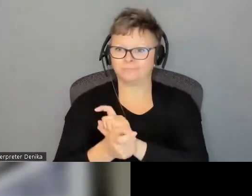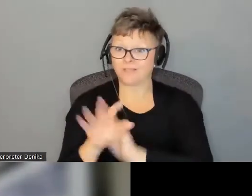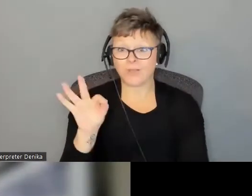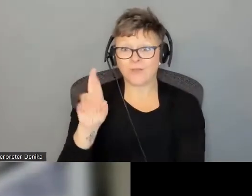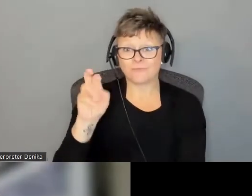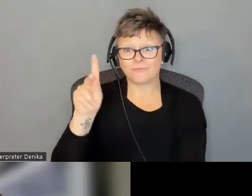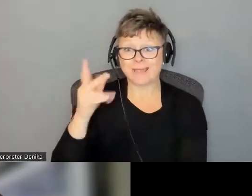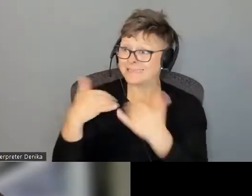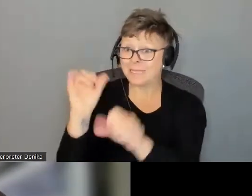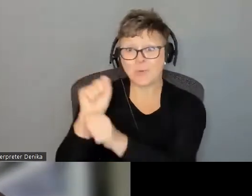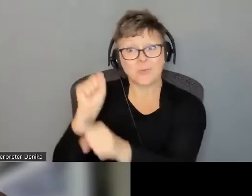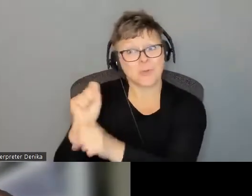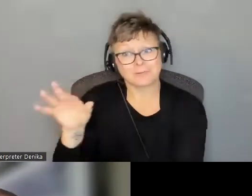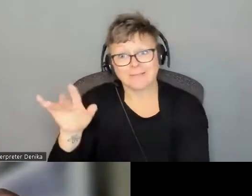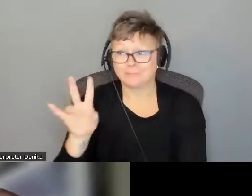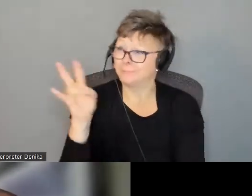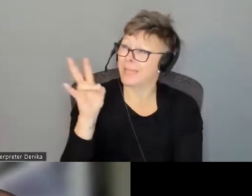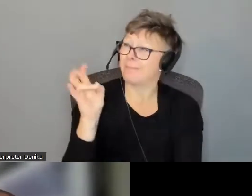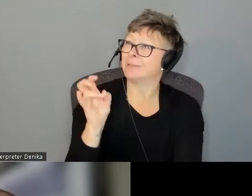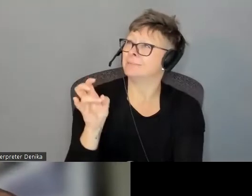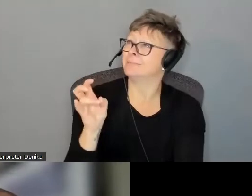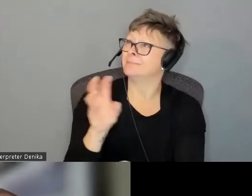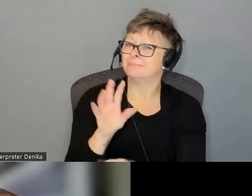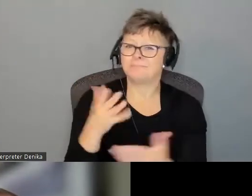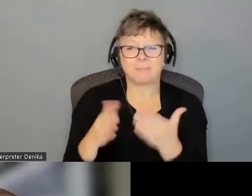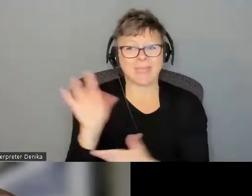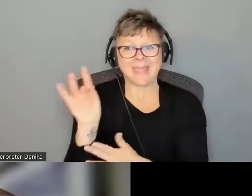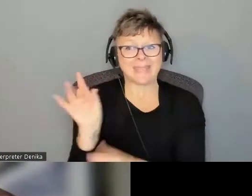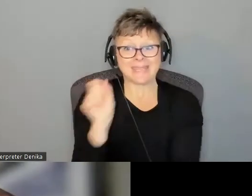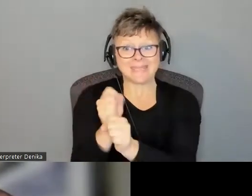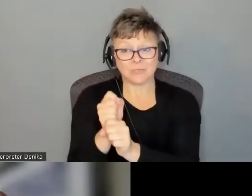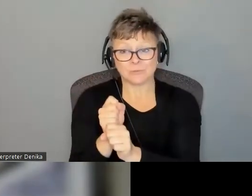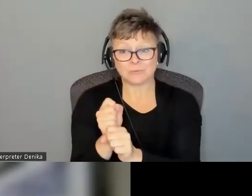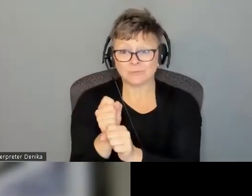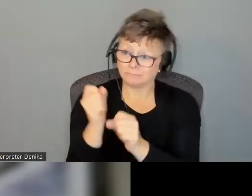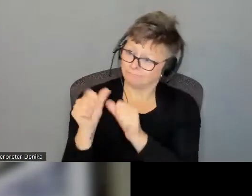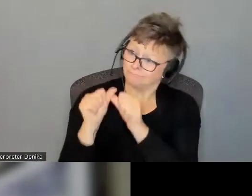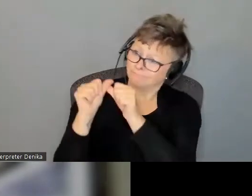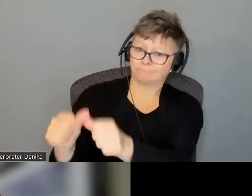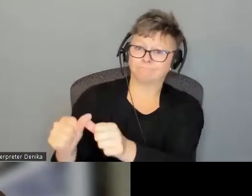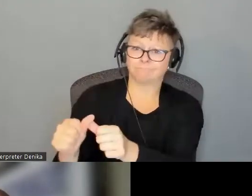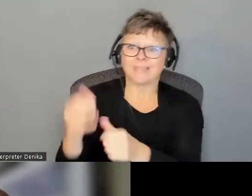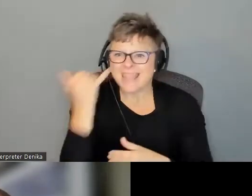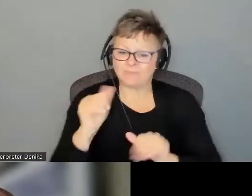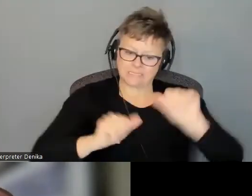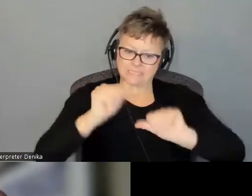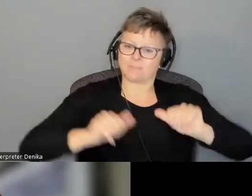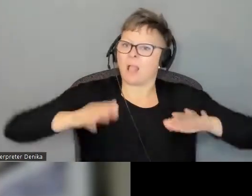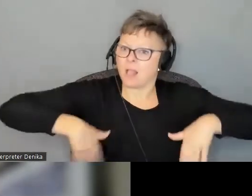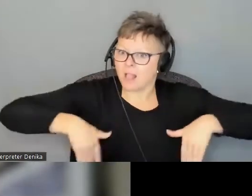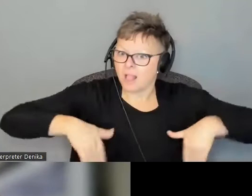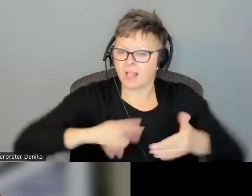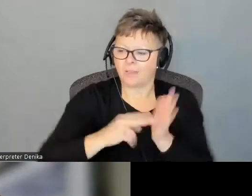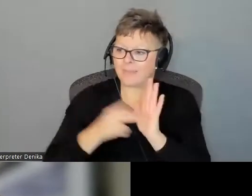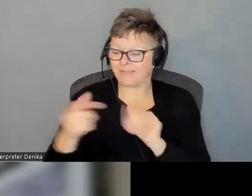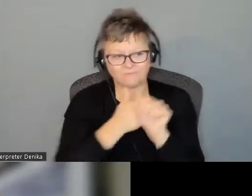like 7-8 years ago. He's still a happy employer. And had we not had that information, if the employer had just gone off of that resume, they would see